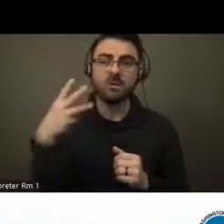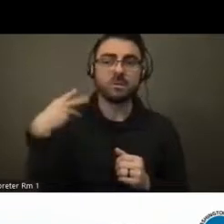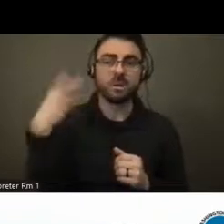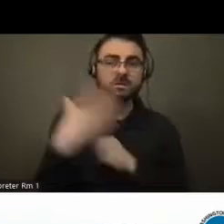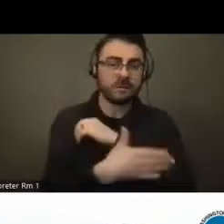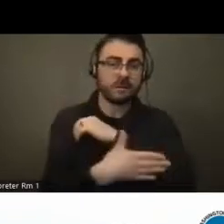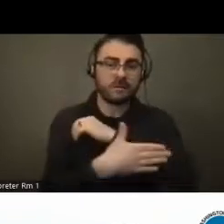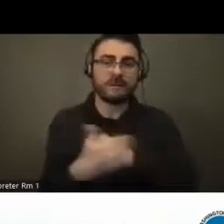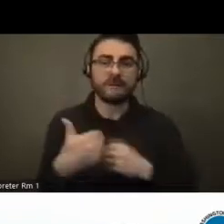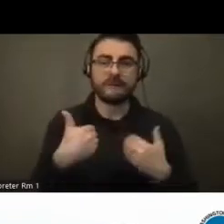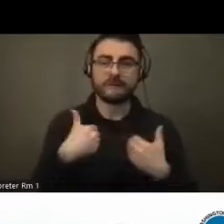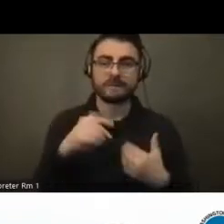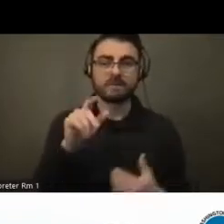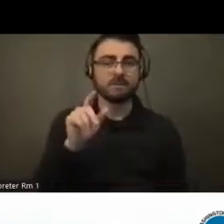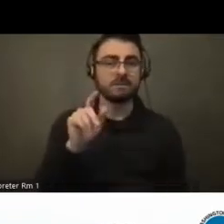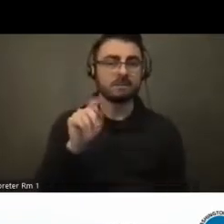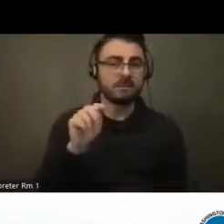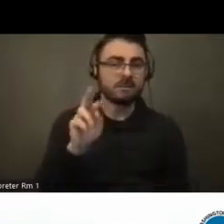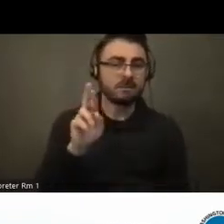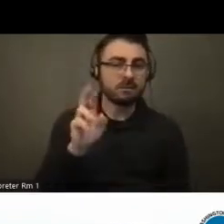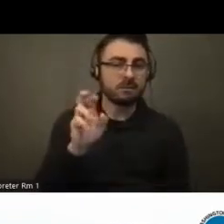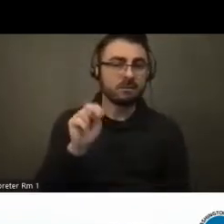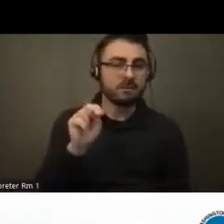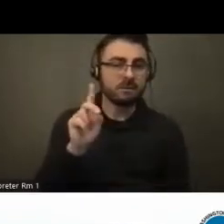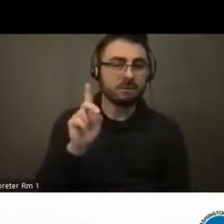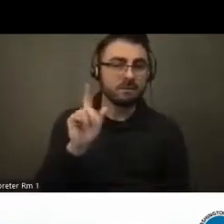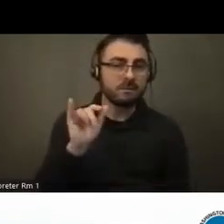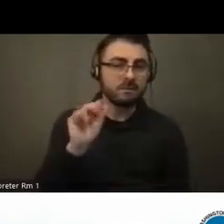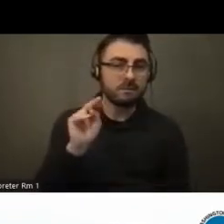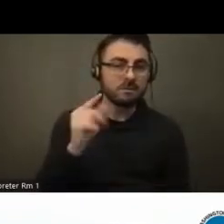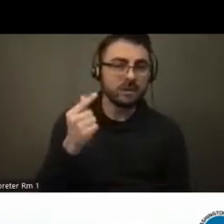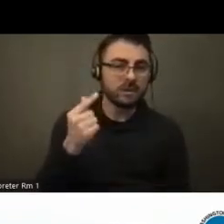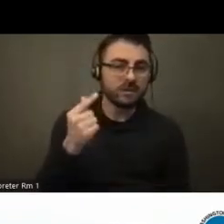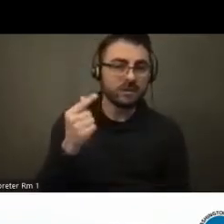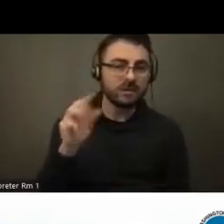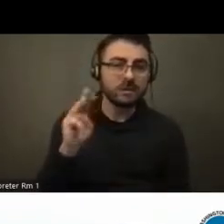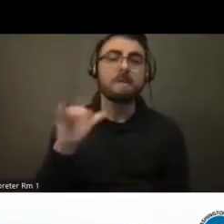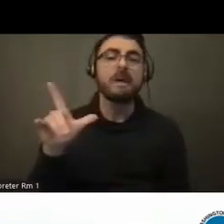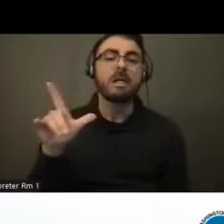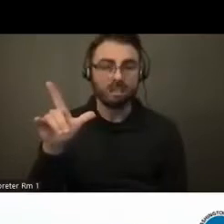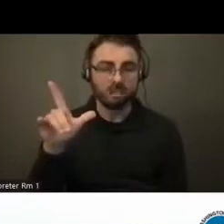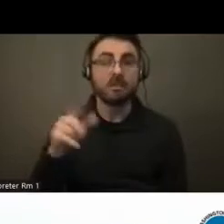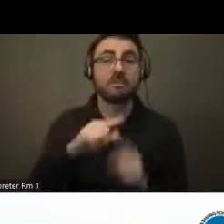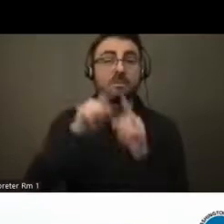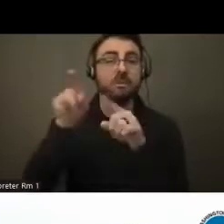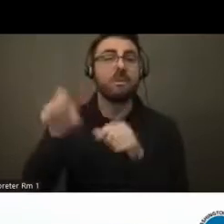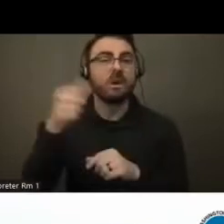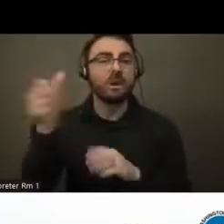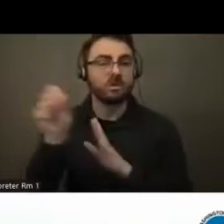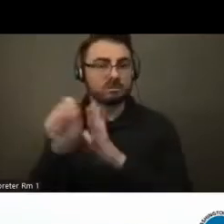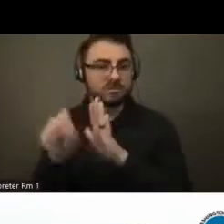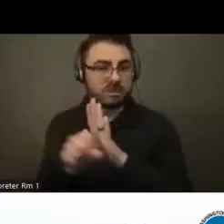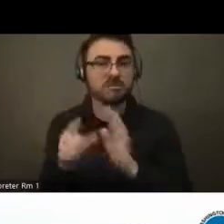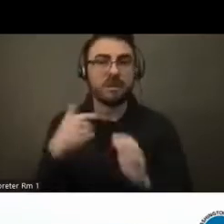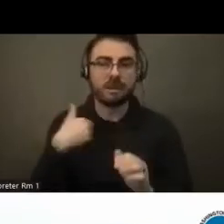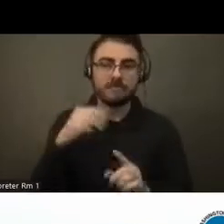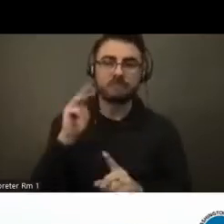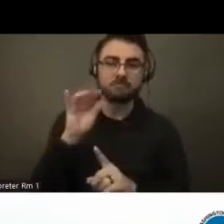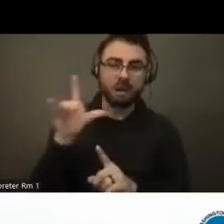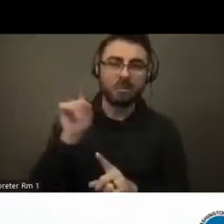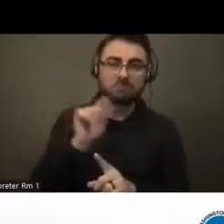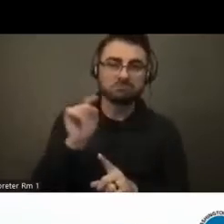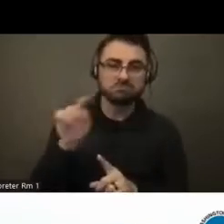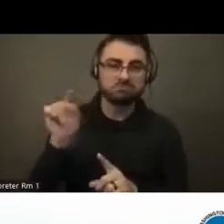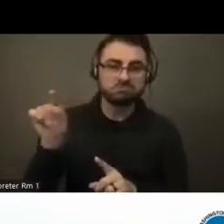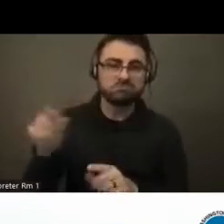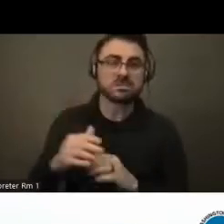other states, the first thing you do, you go check out the mall. We have very outdated mall here. I know this is